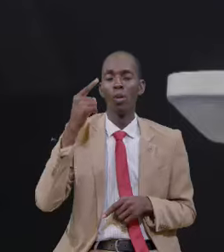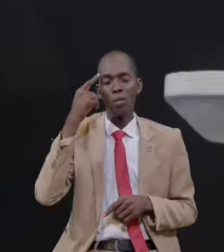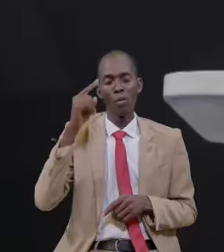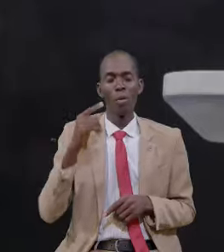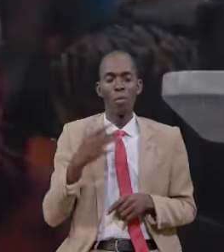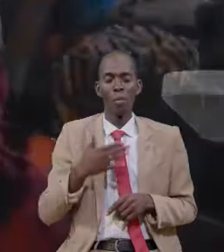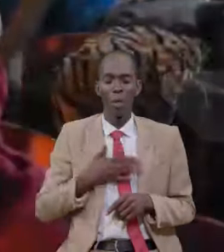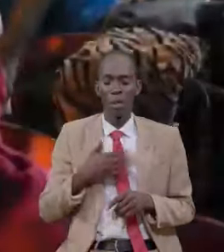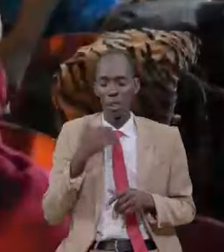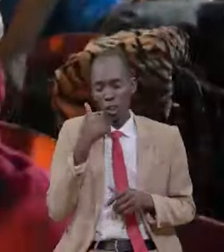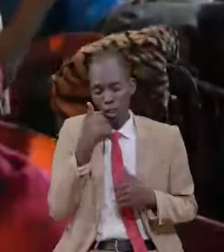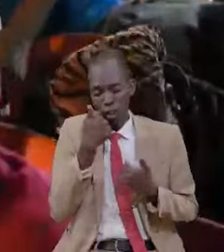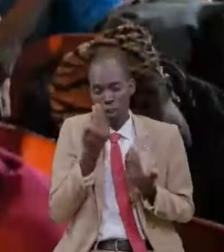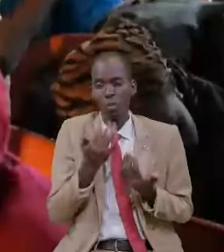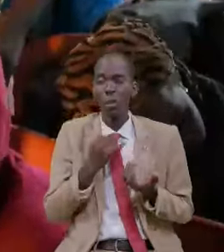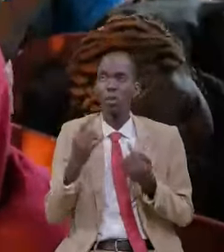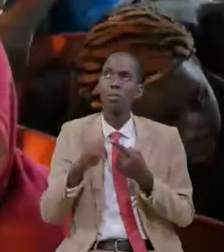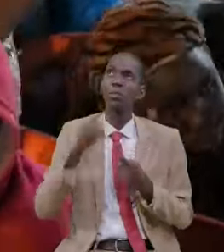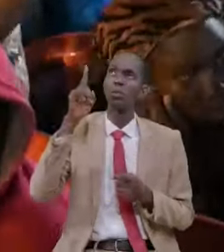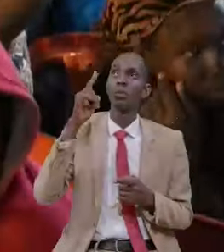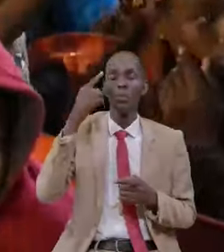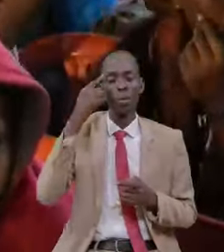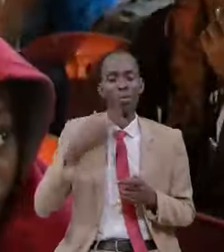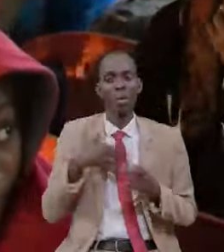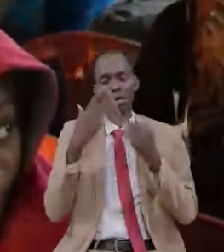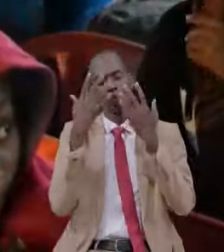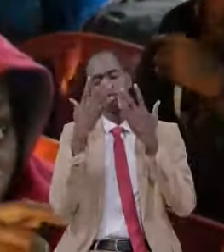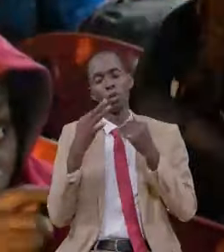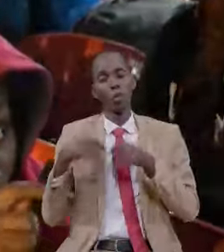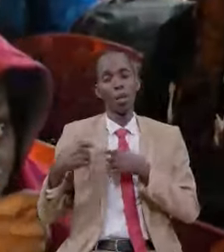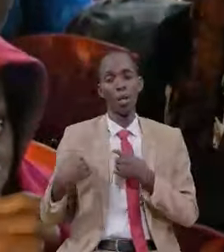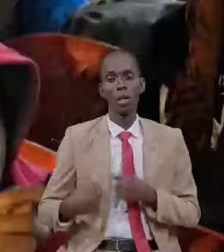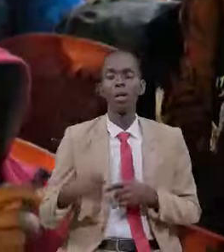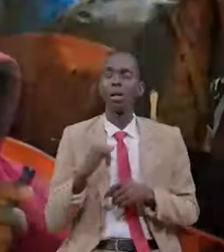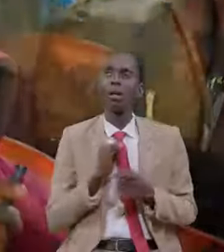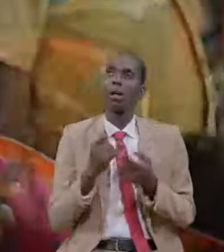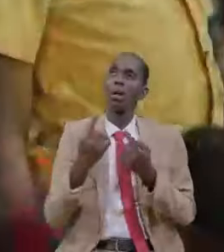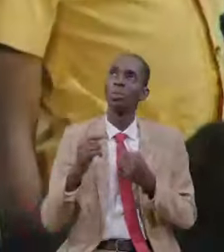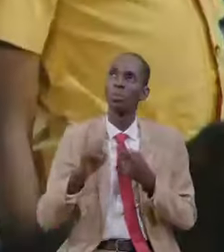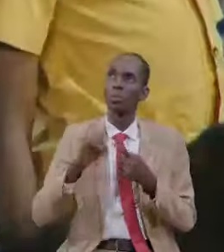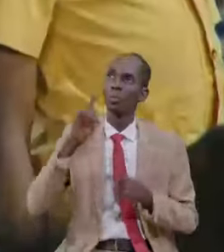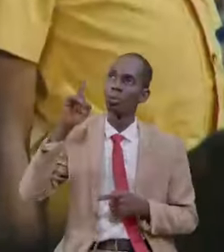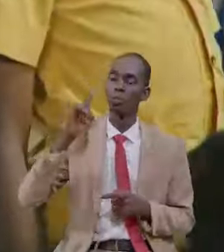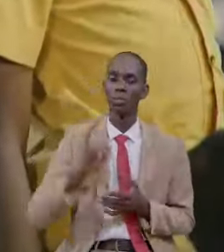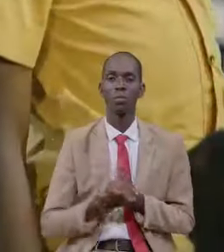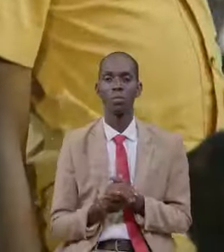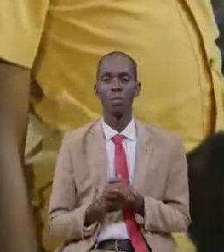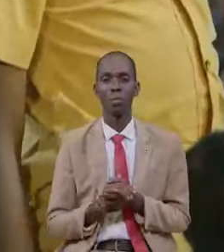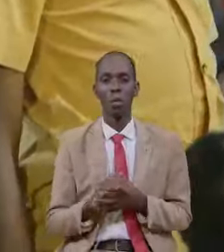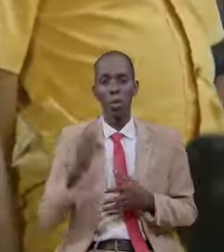I come. From my sorrow of heart, I come. From